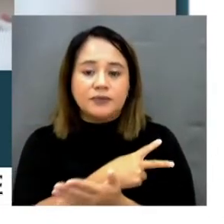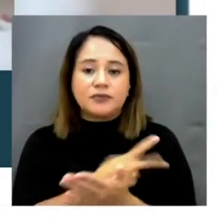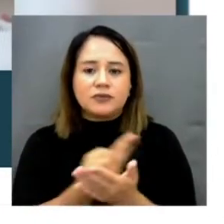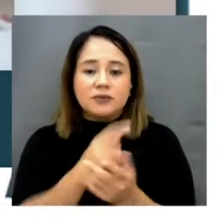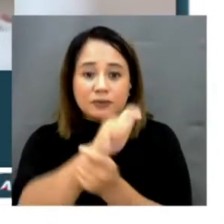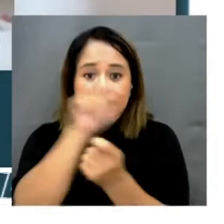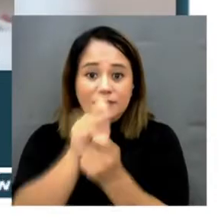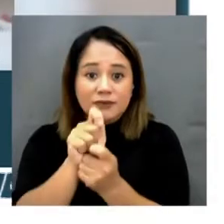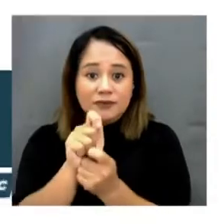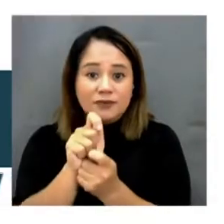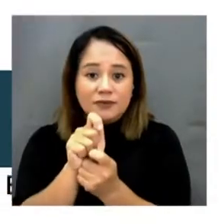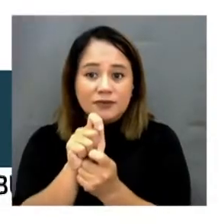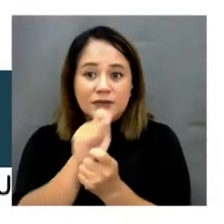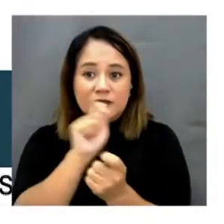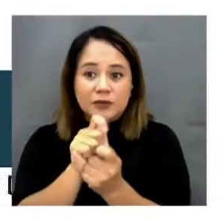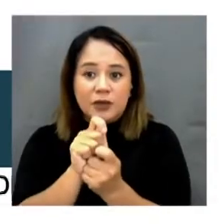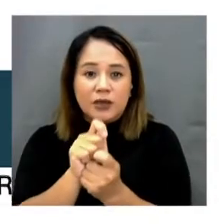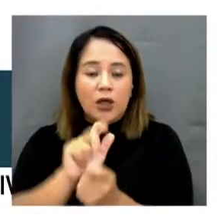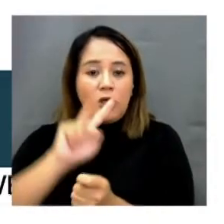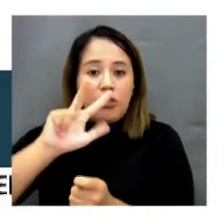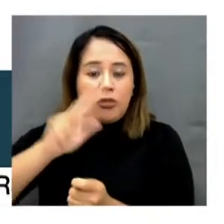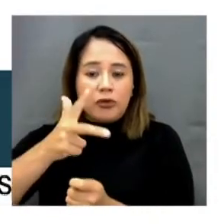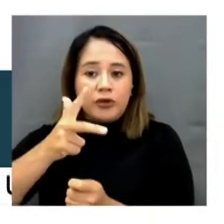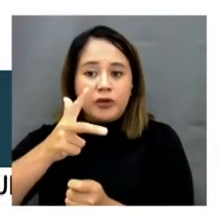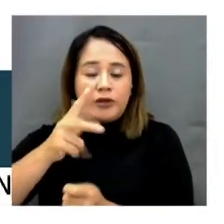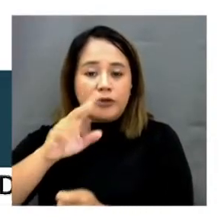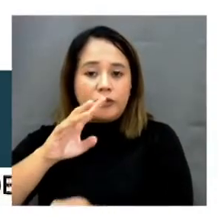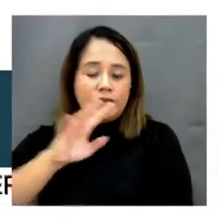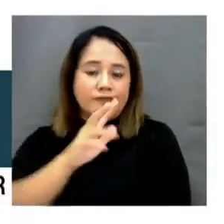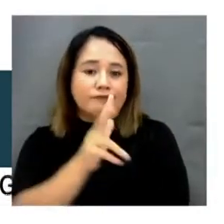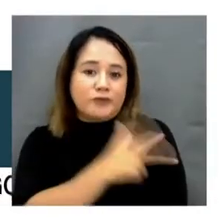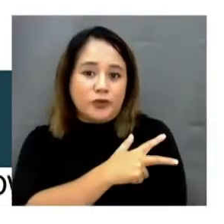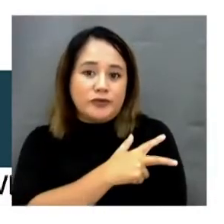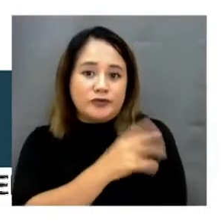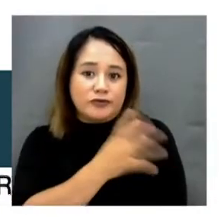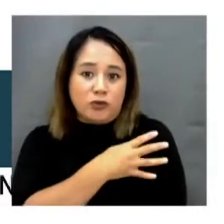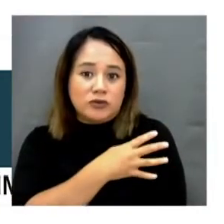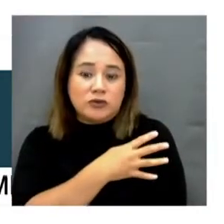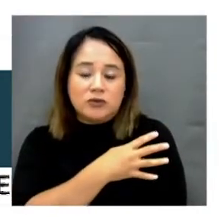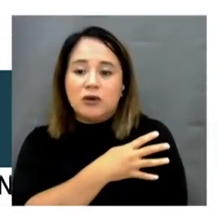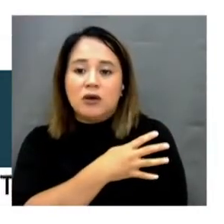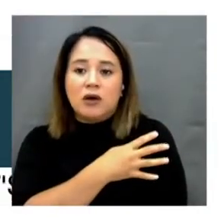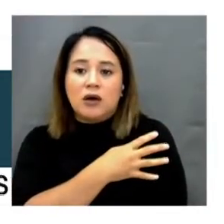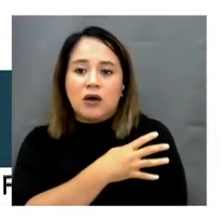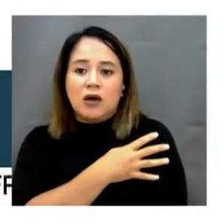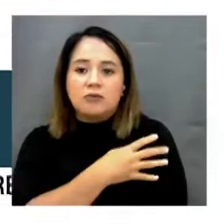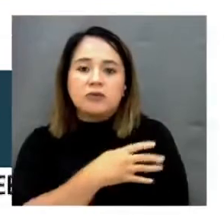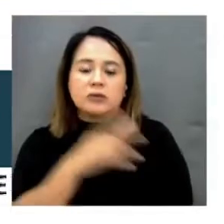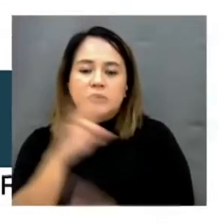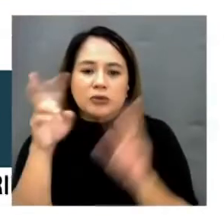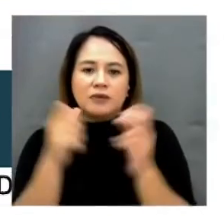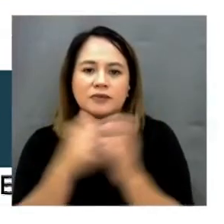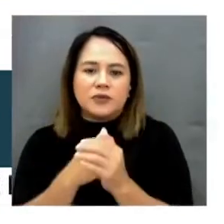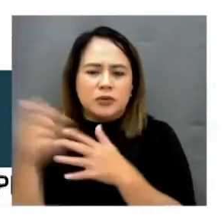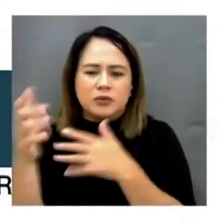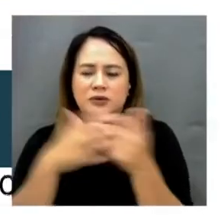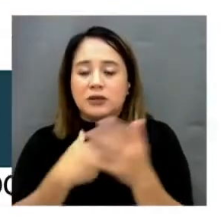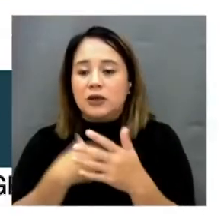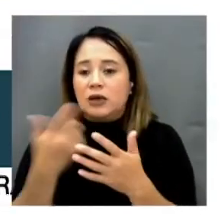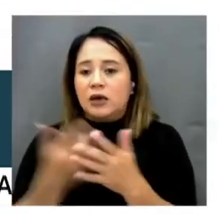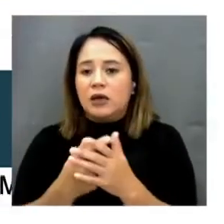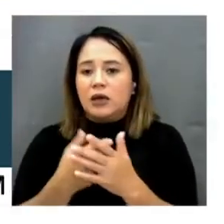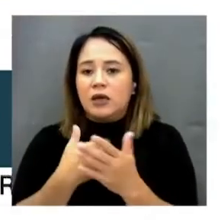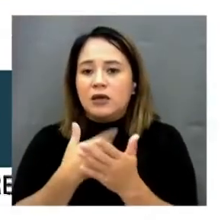ones, the third and the fourth dose, we know for, I mean, let's call a spade, the efficacy rate of the